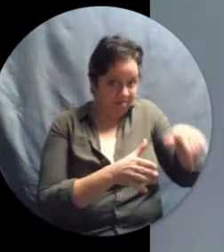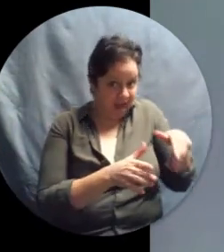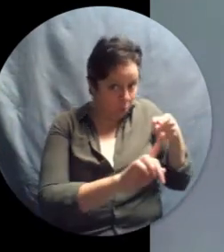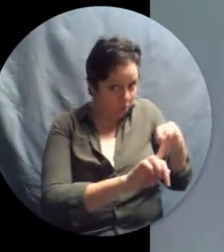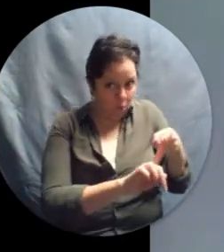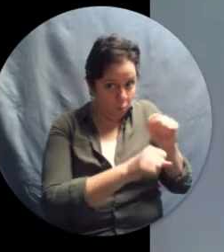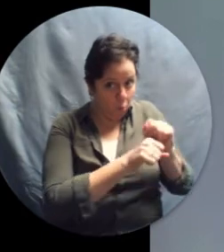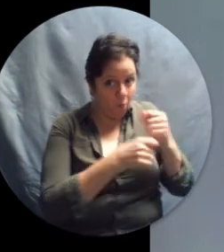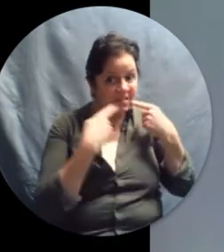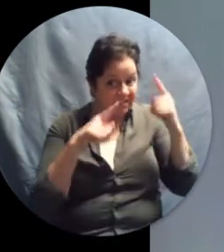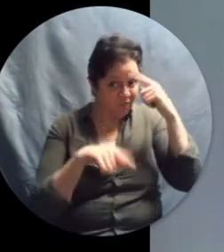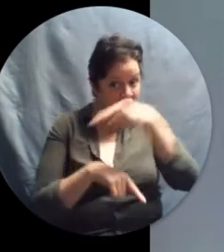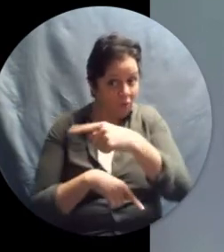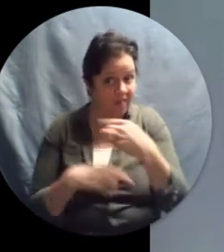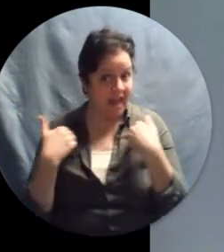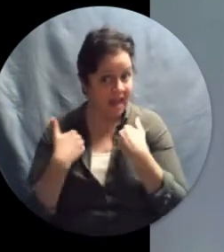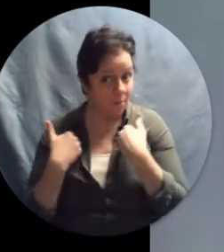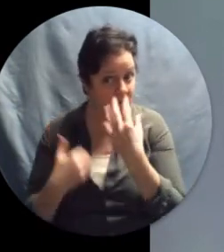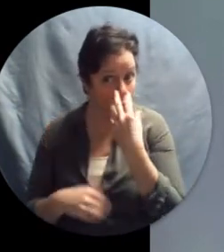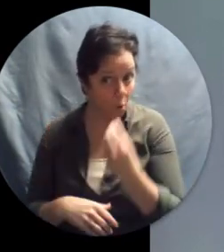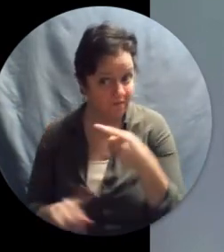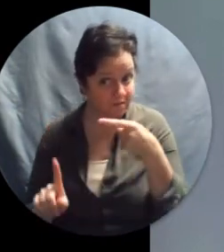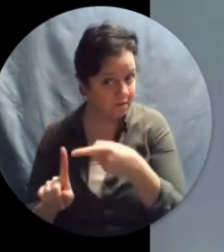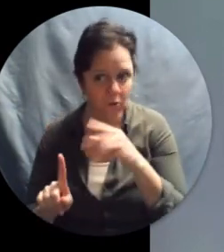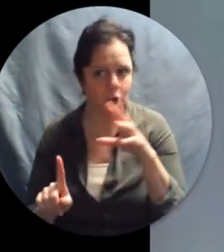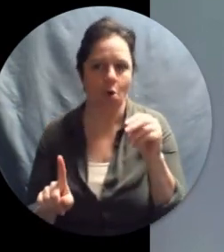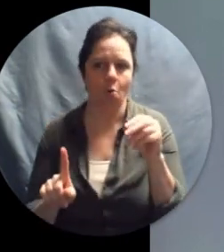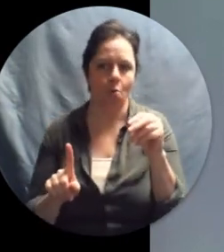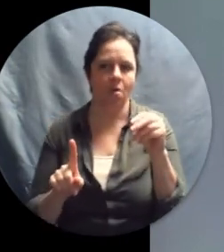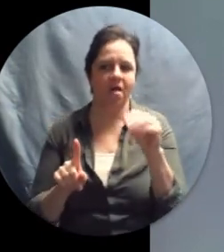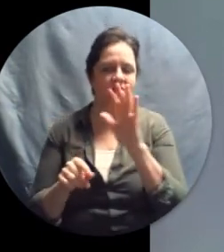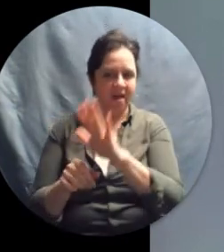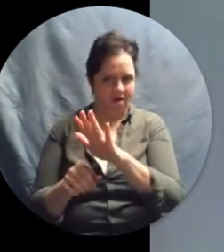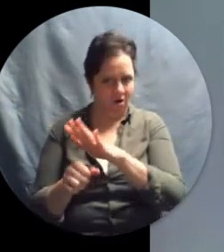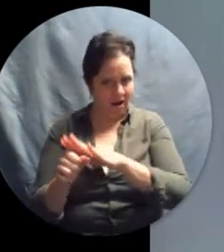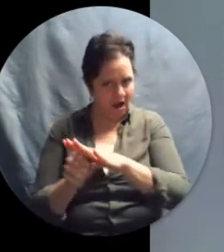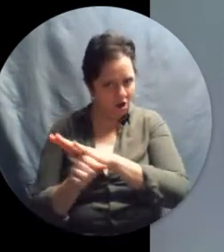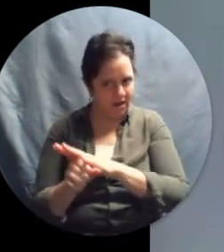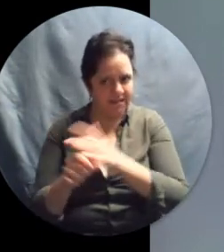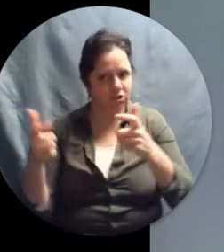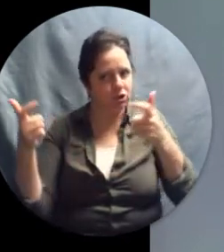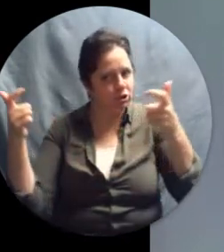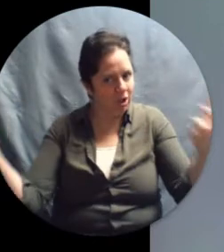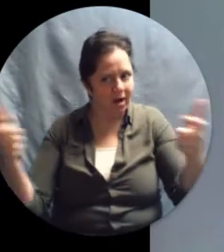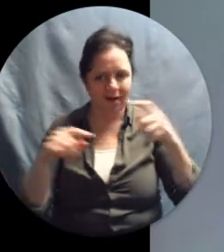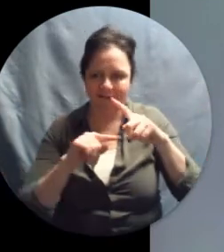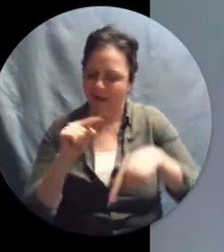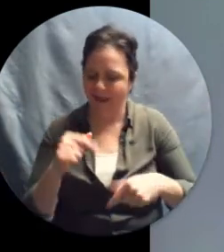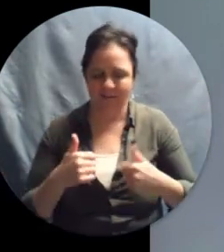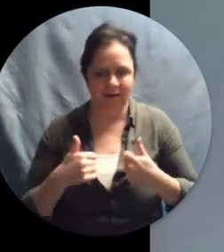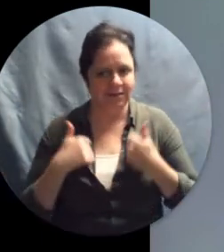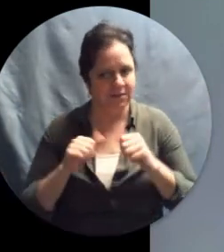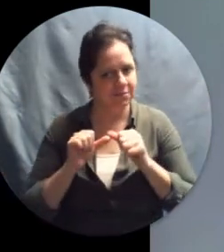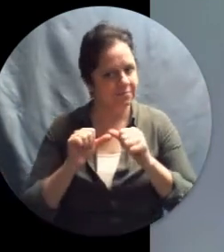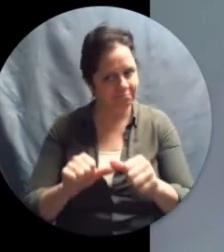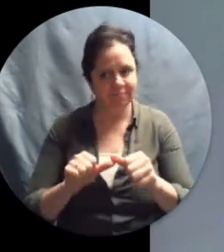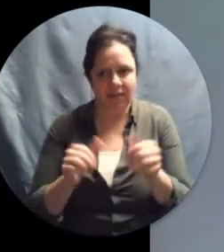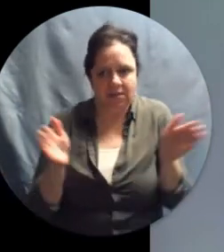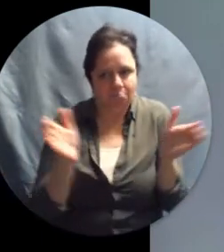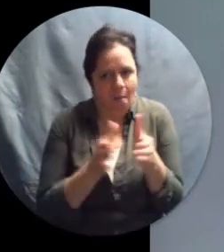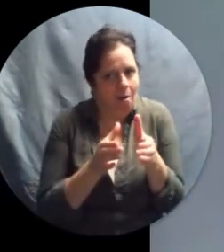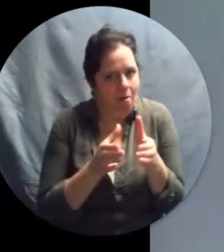simply doesn't, because the area that they need is far too big to exist in a somewhat,